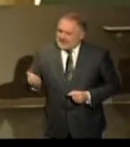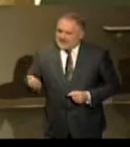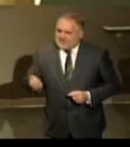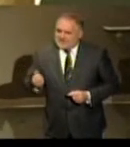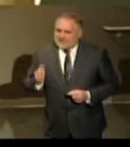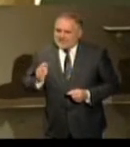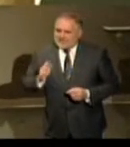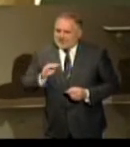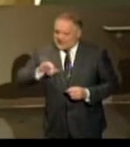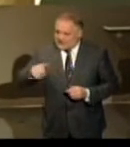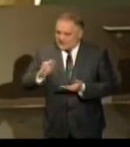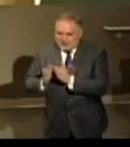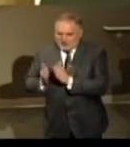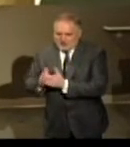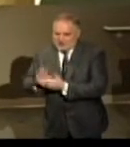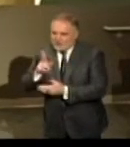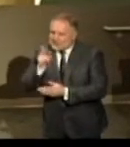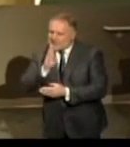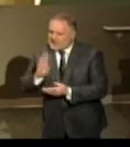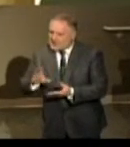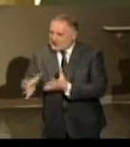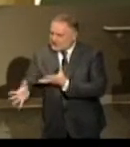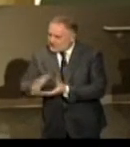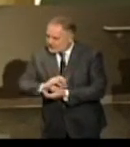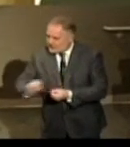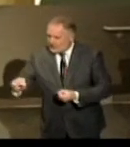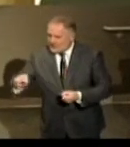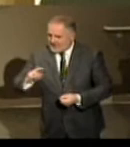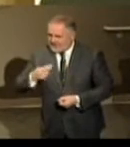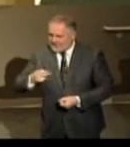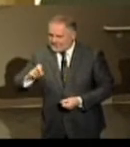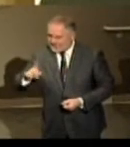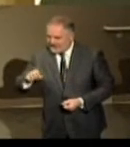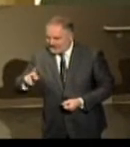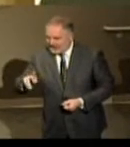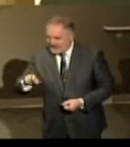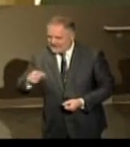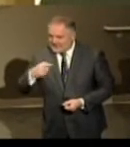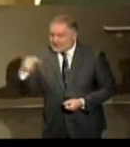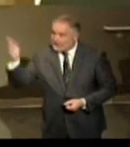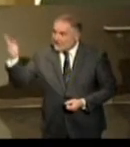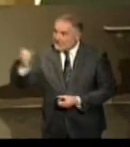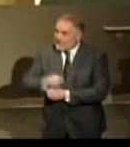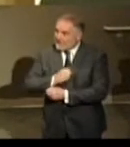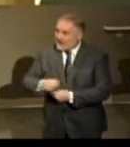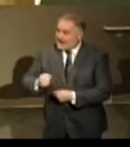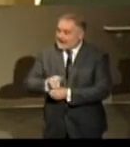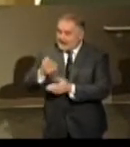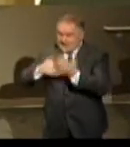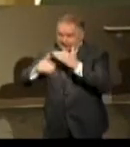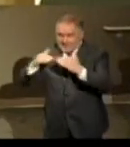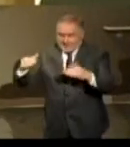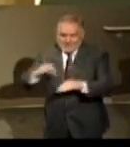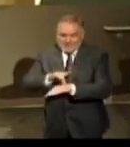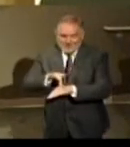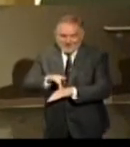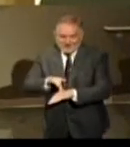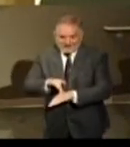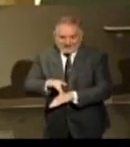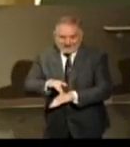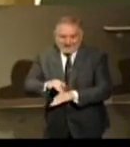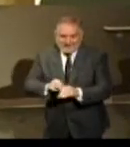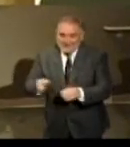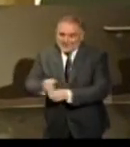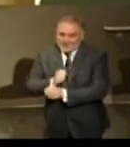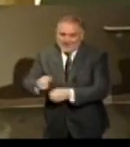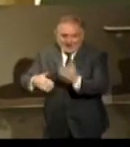be destroyed because the enemy was so large. Listen, Hezekiah said this. He said, thou hast made heaven and earth, and if you made heaven